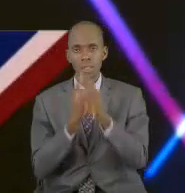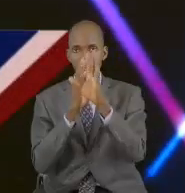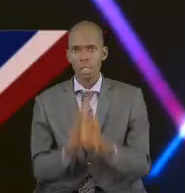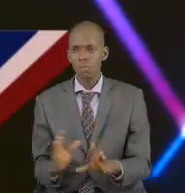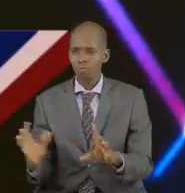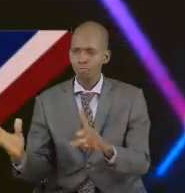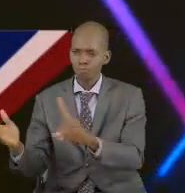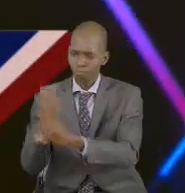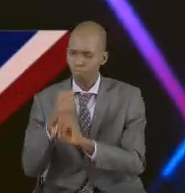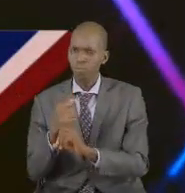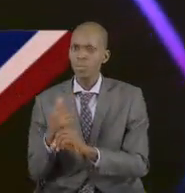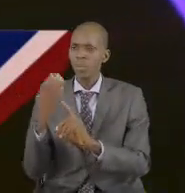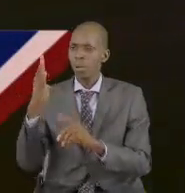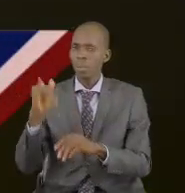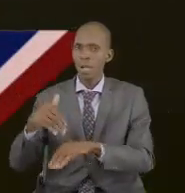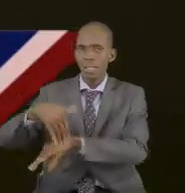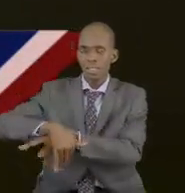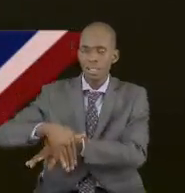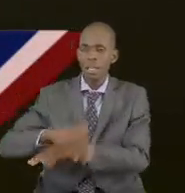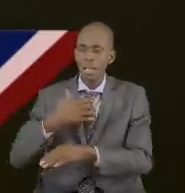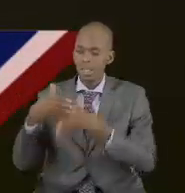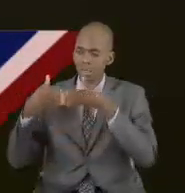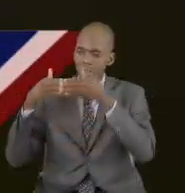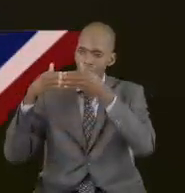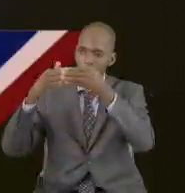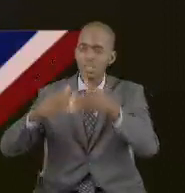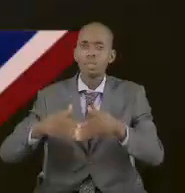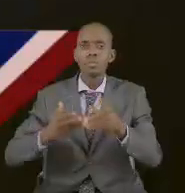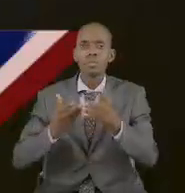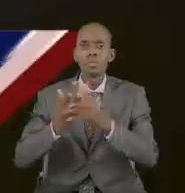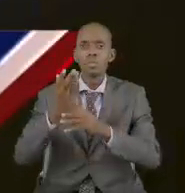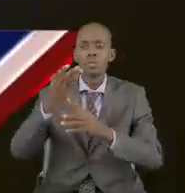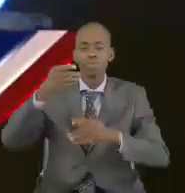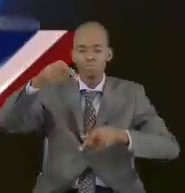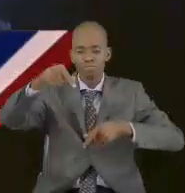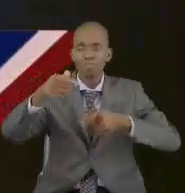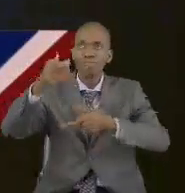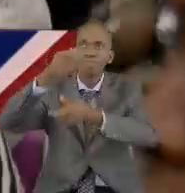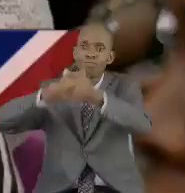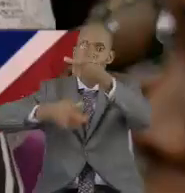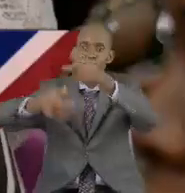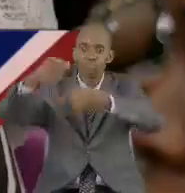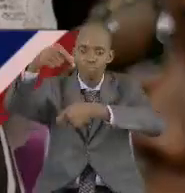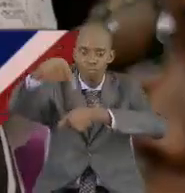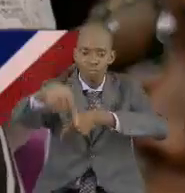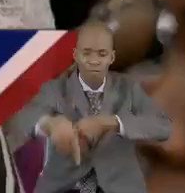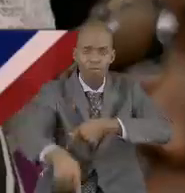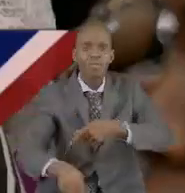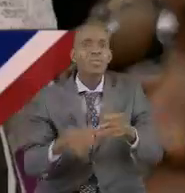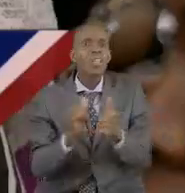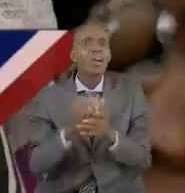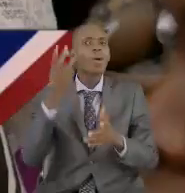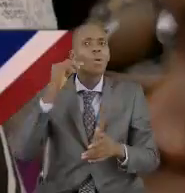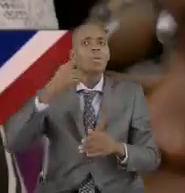they let him down by the wall in a basket. That was the beginning, because of